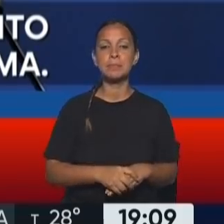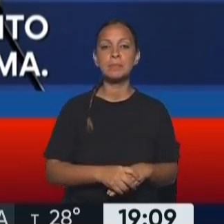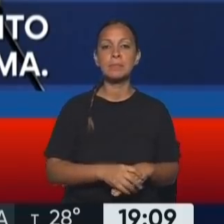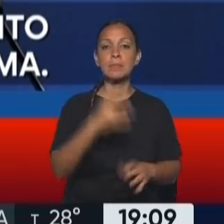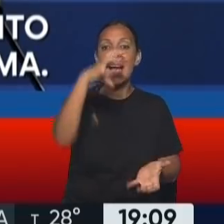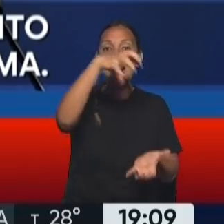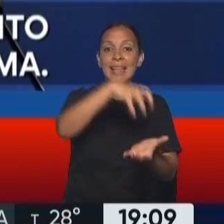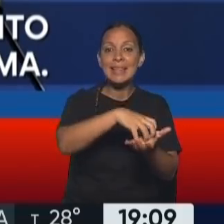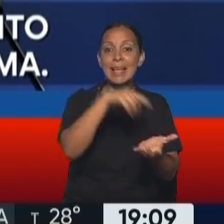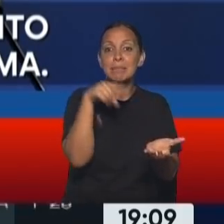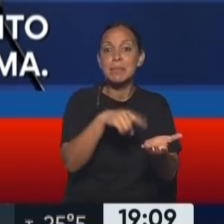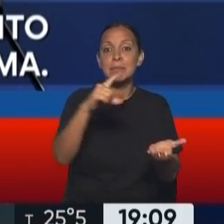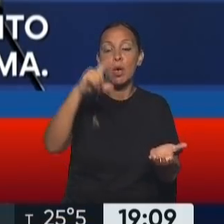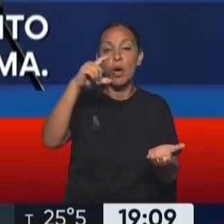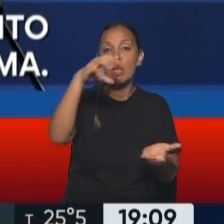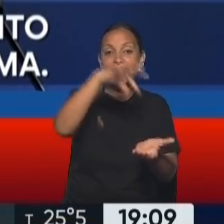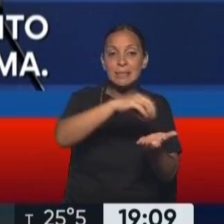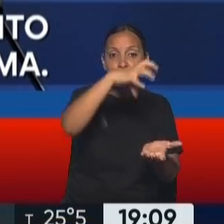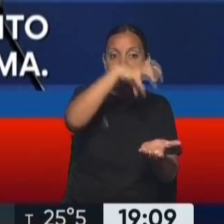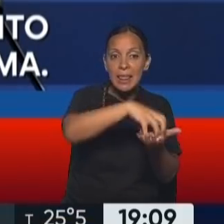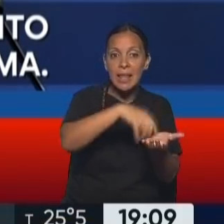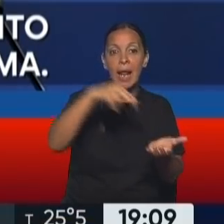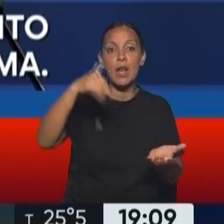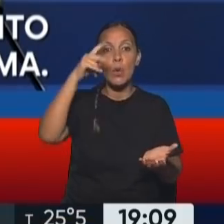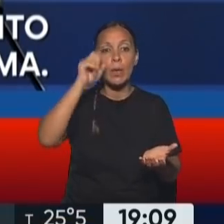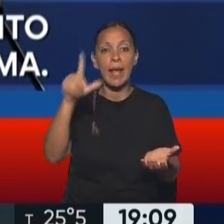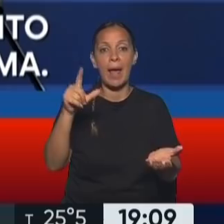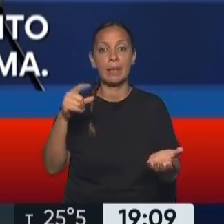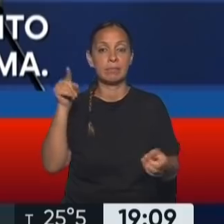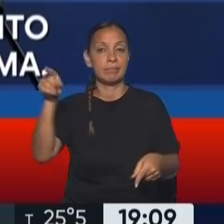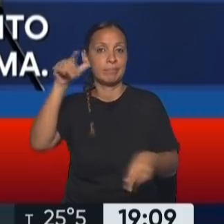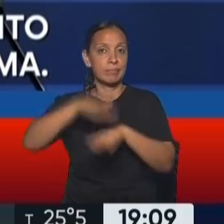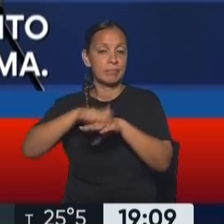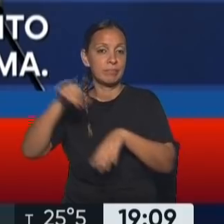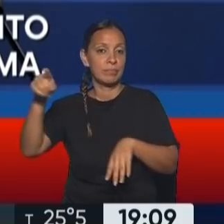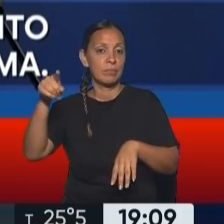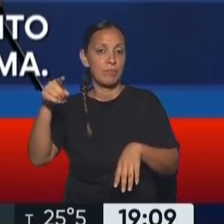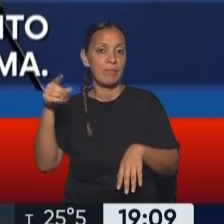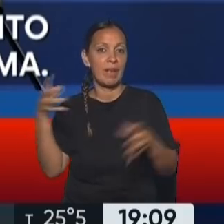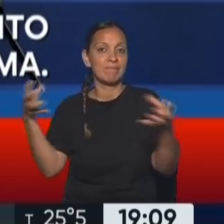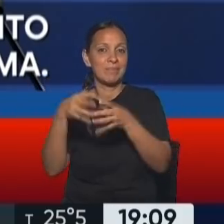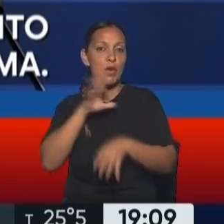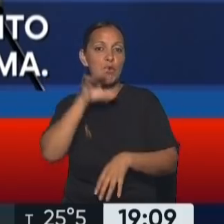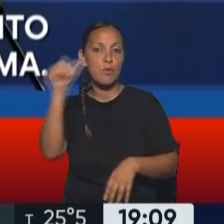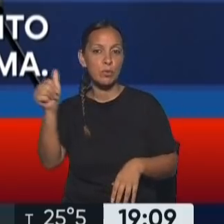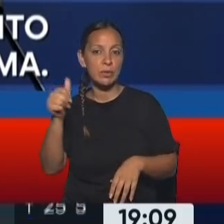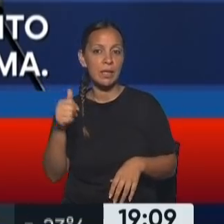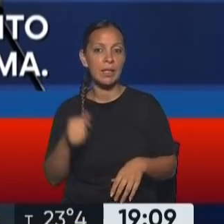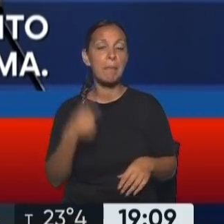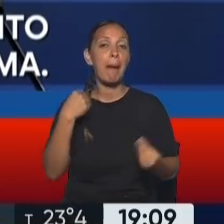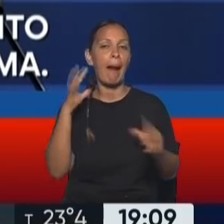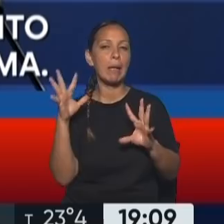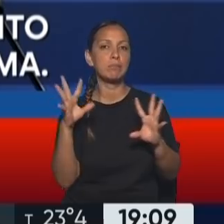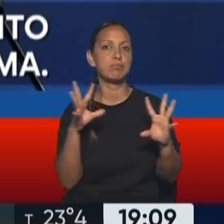used. An attack was conducted on the power plant in an effort by